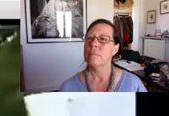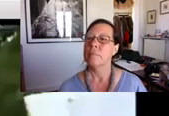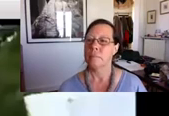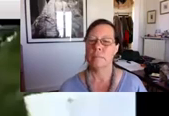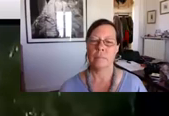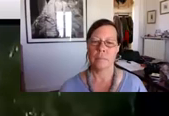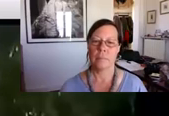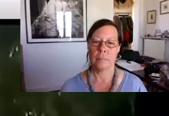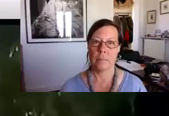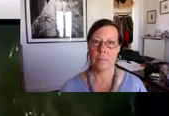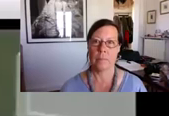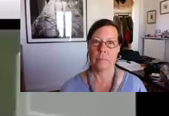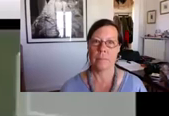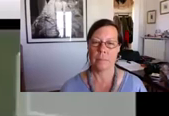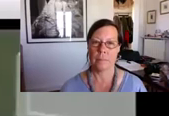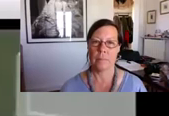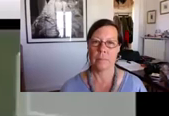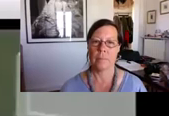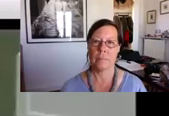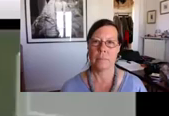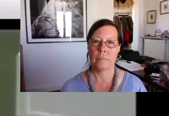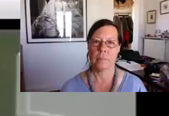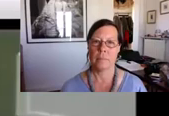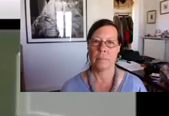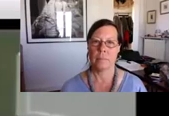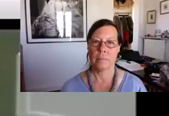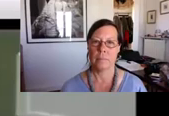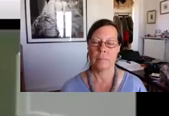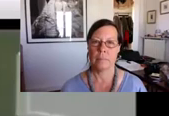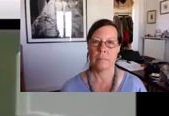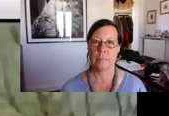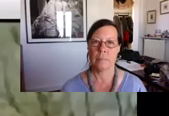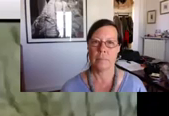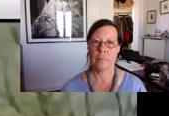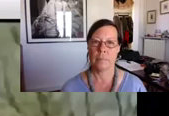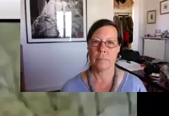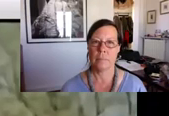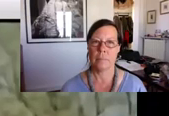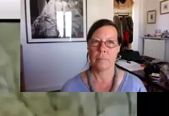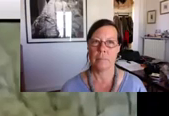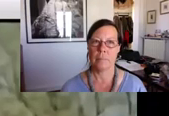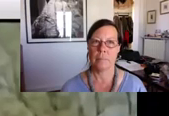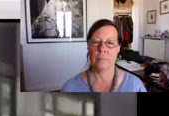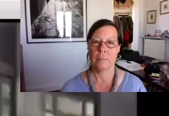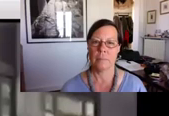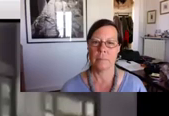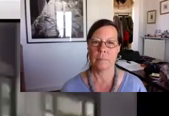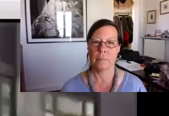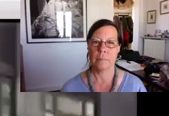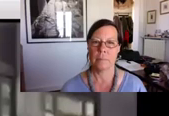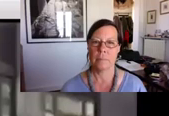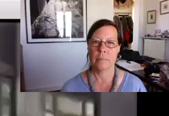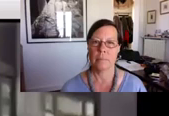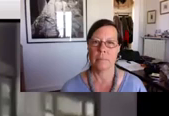by far-right Facebook groups that have become a hotbed for conspiracy theories. Social media giants including Facebook, Twitter,